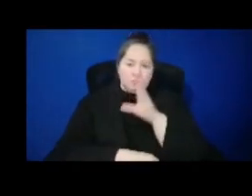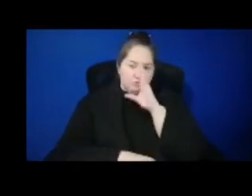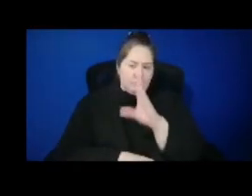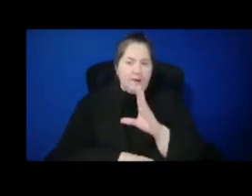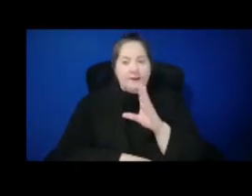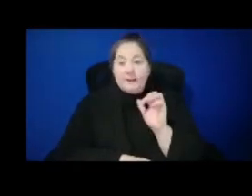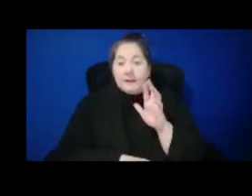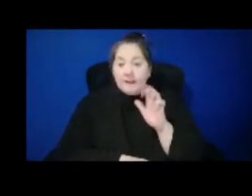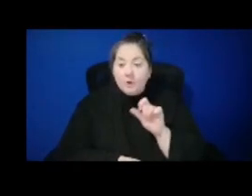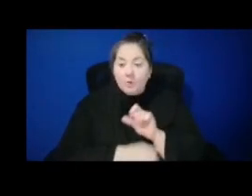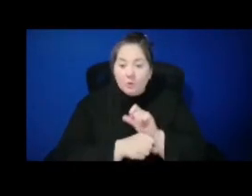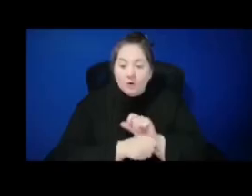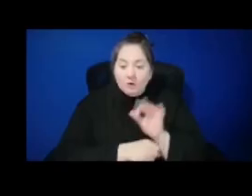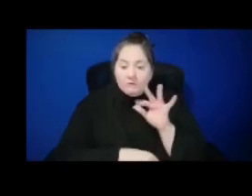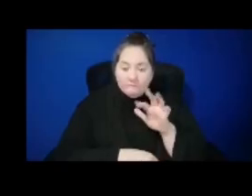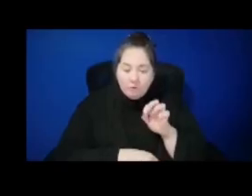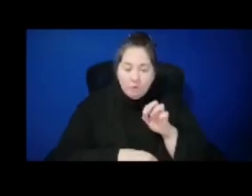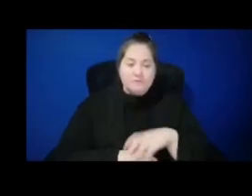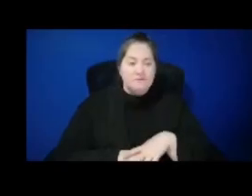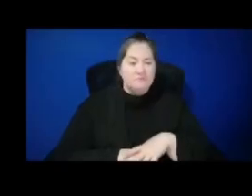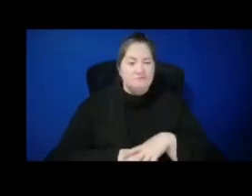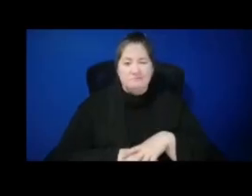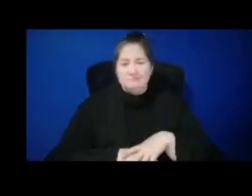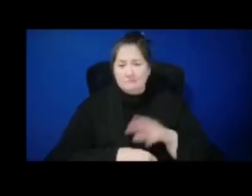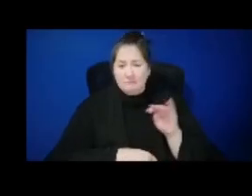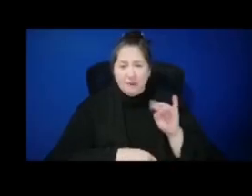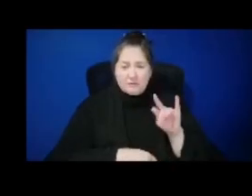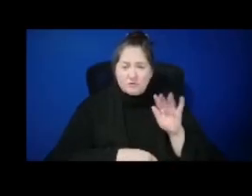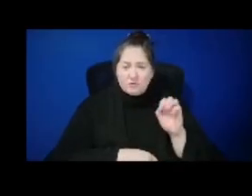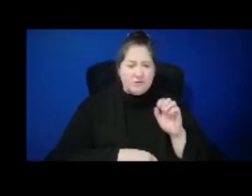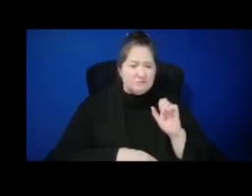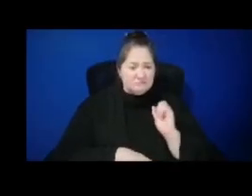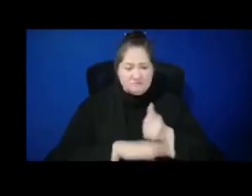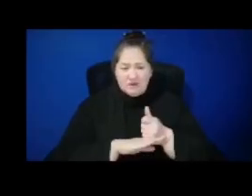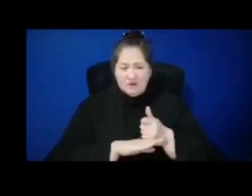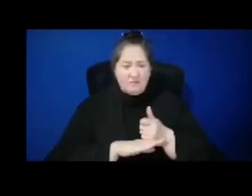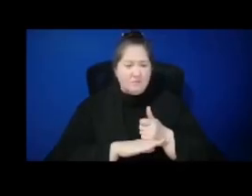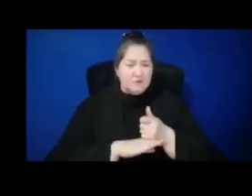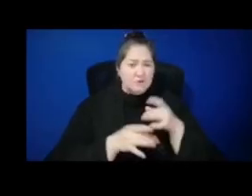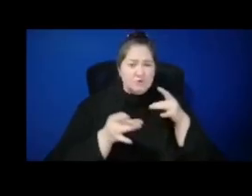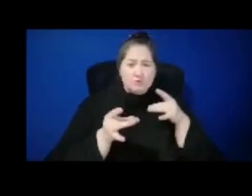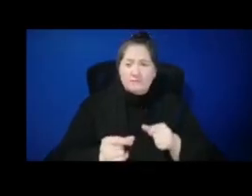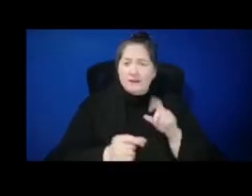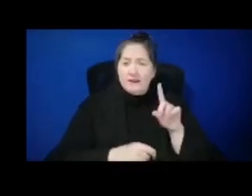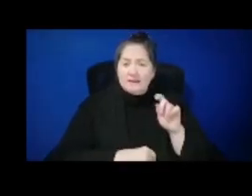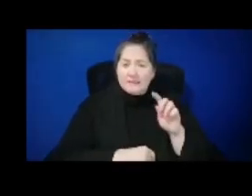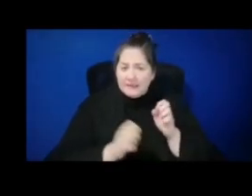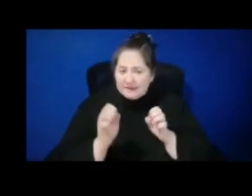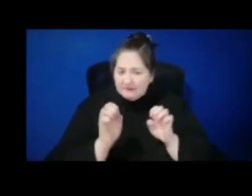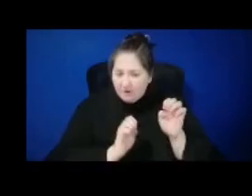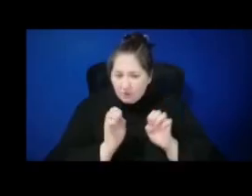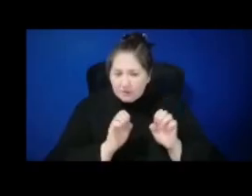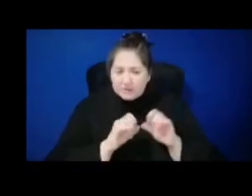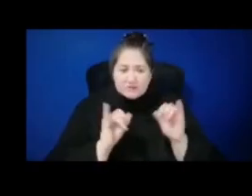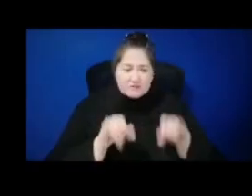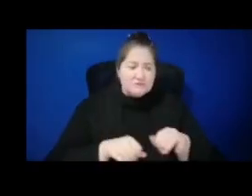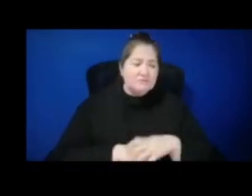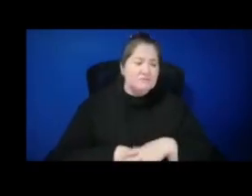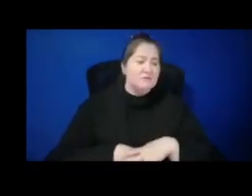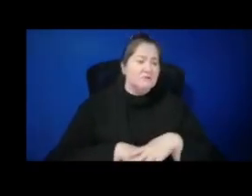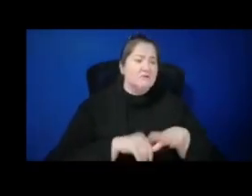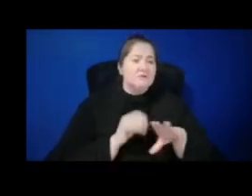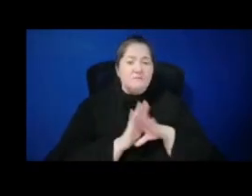And those milestones can range from setting up streamlined data evaluation systems,